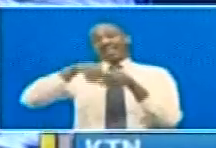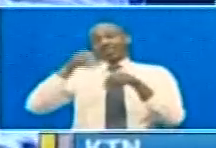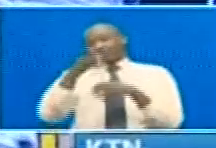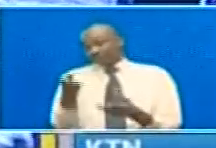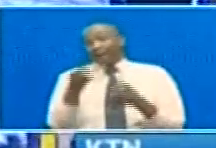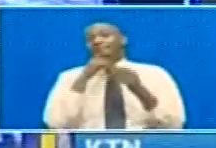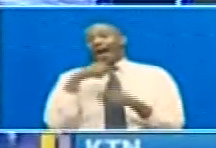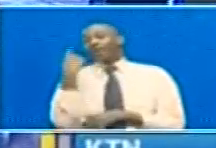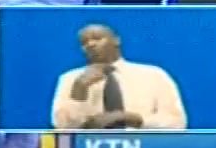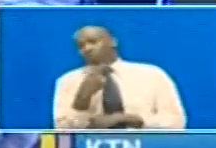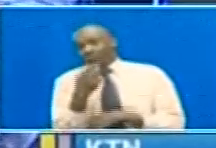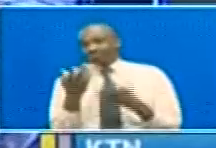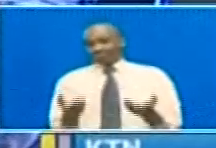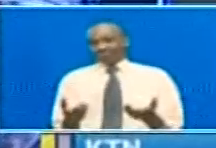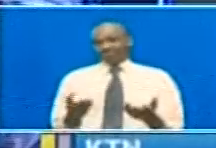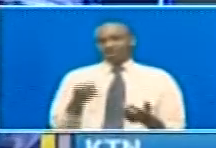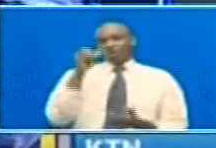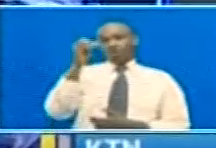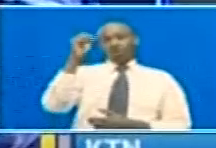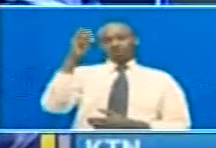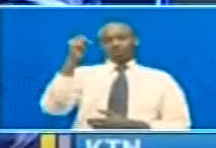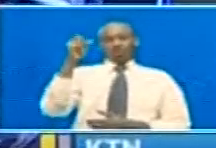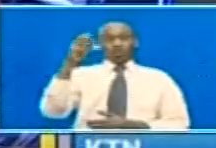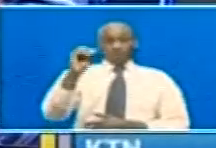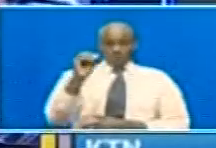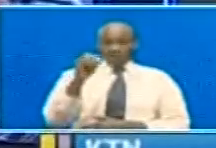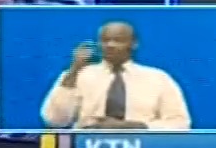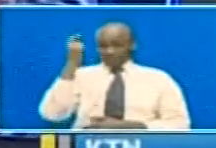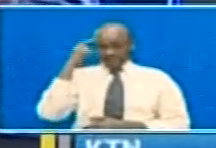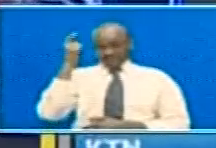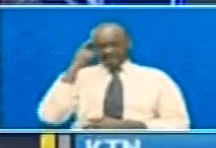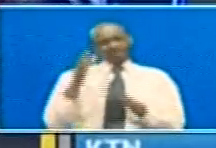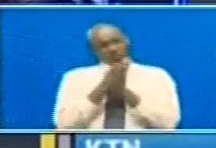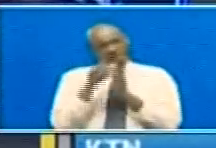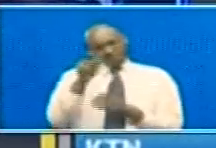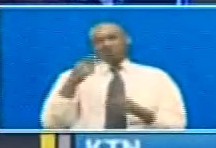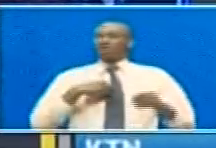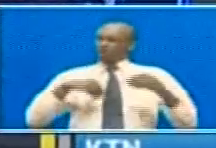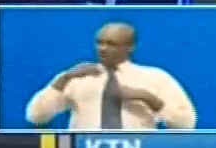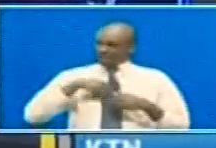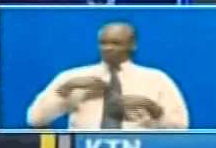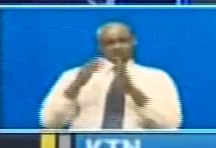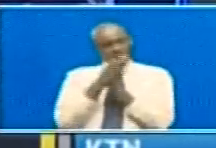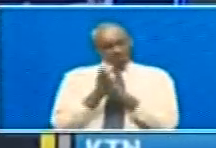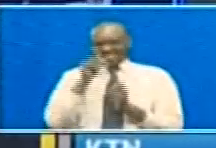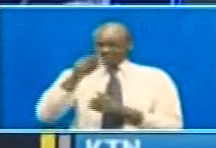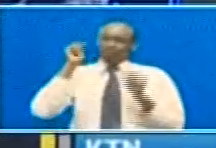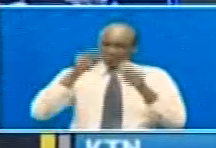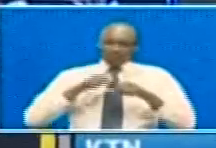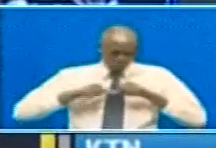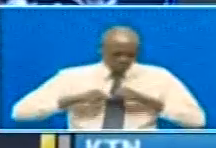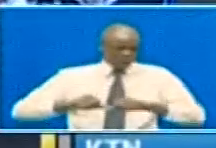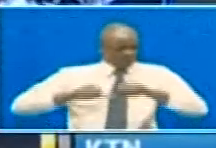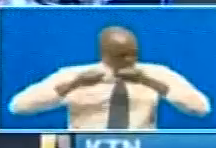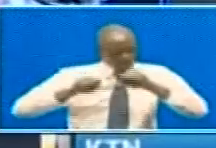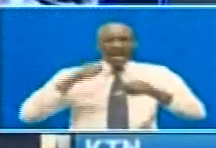being accused by the PSA is James Oswago. Remember, graft diaries is a conversation we intend to keep having, of course, until we